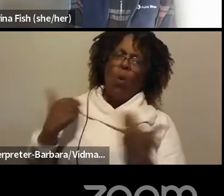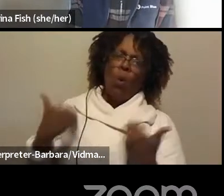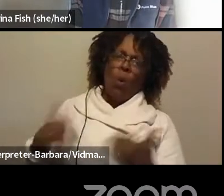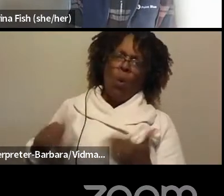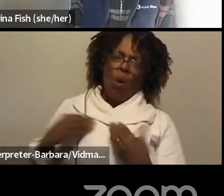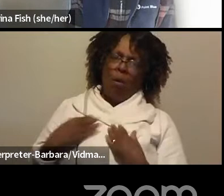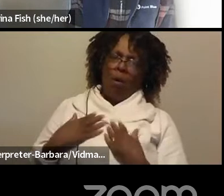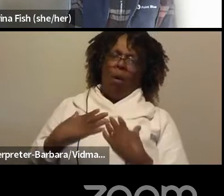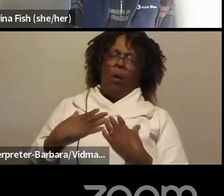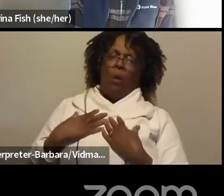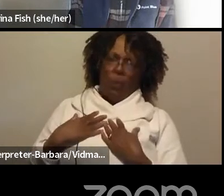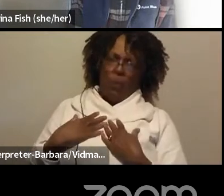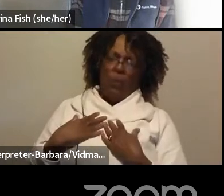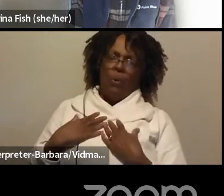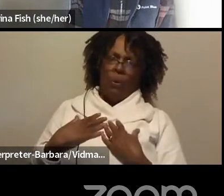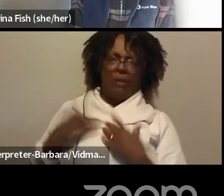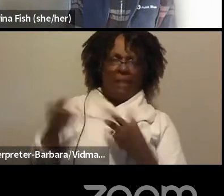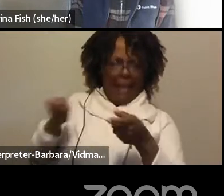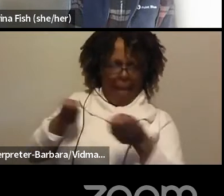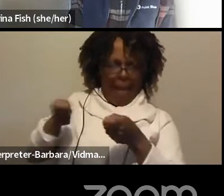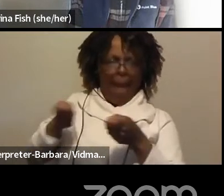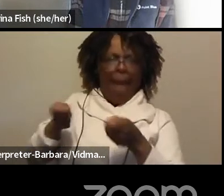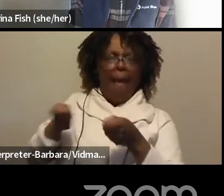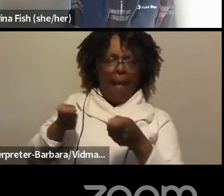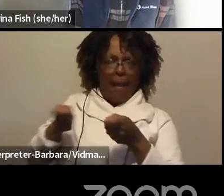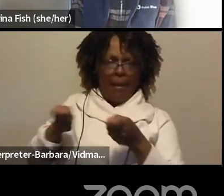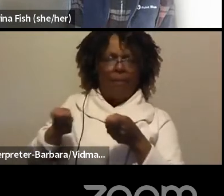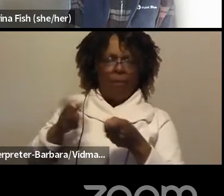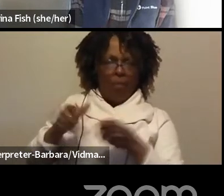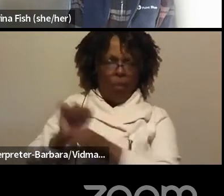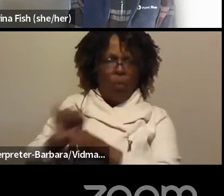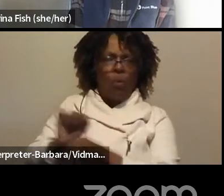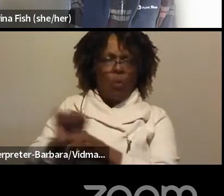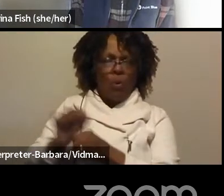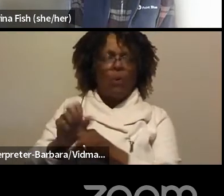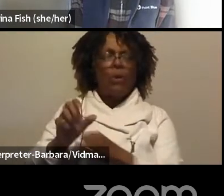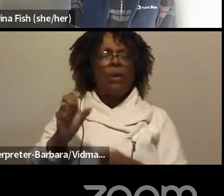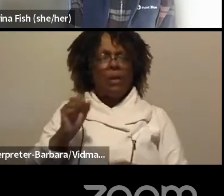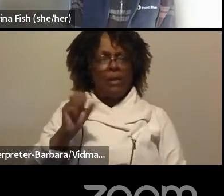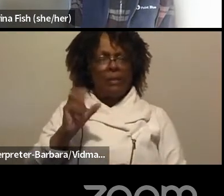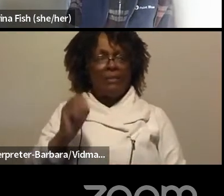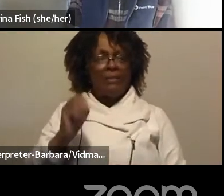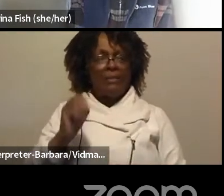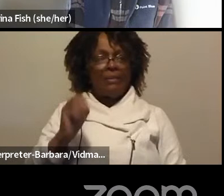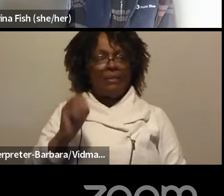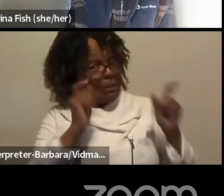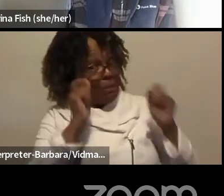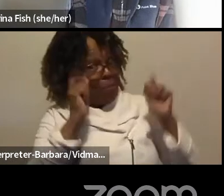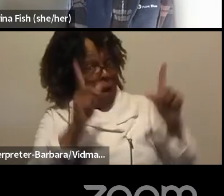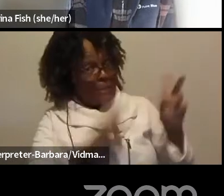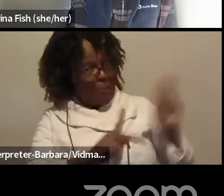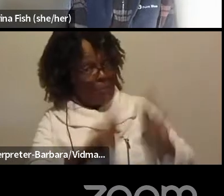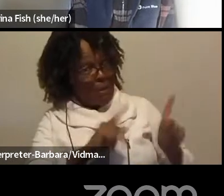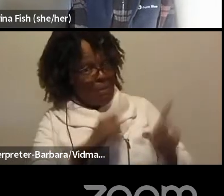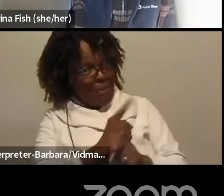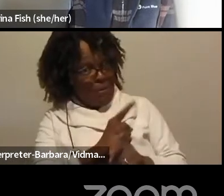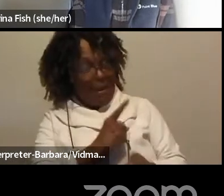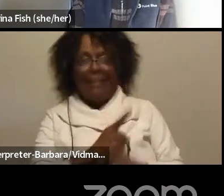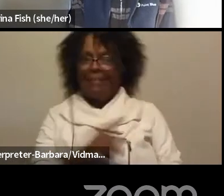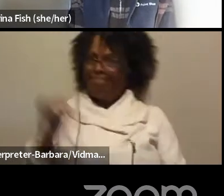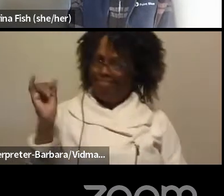organization that I'm in as well, and BIMS. So I found Surprise. people. I found my people. I